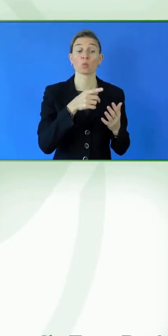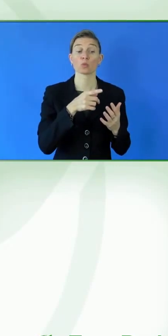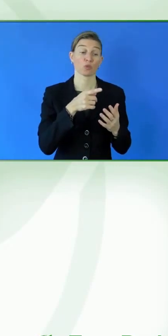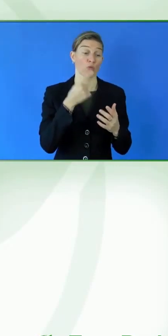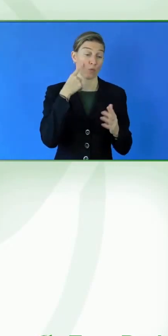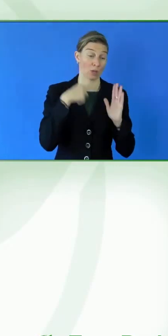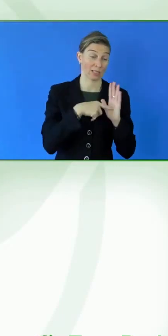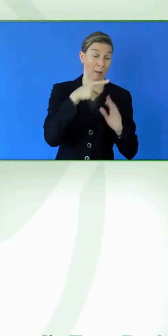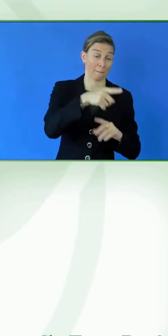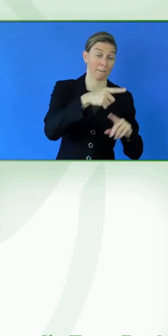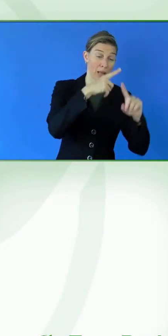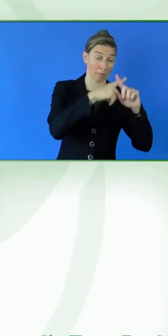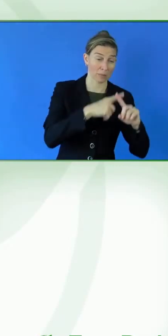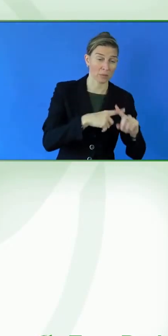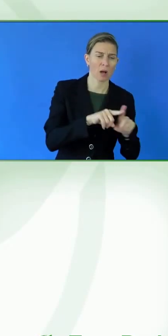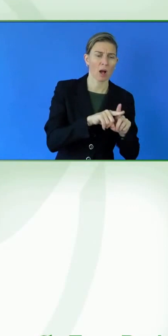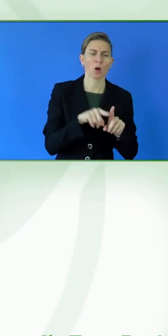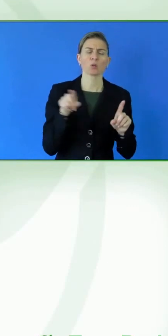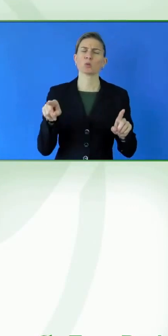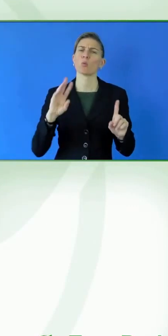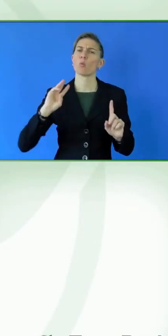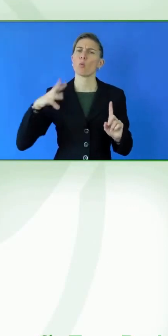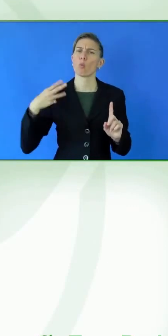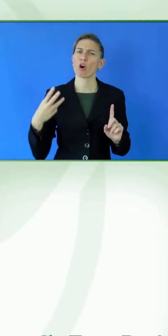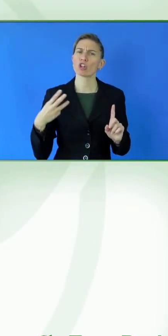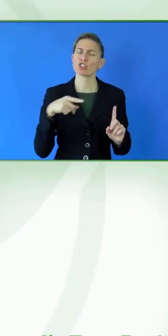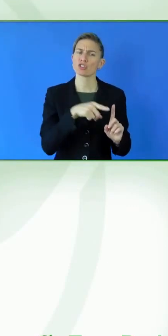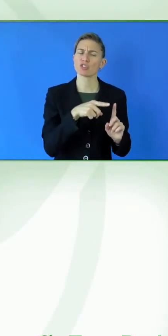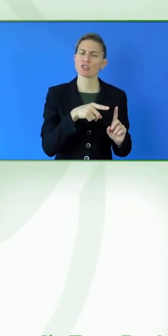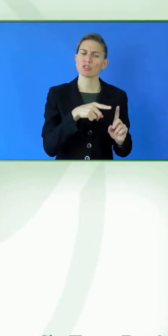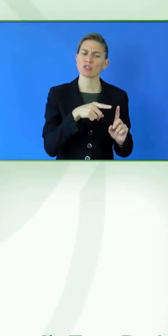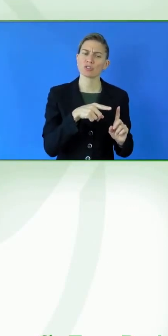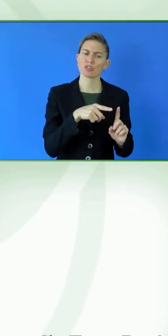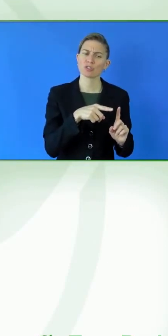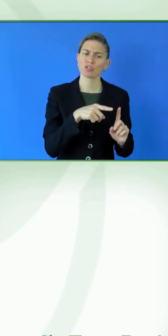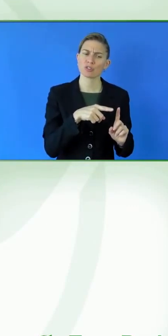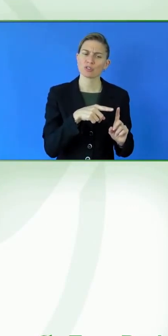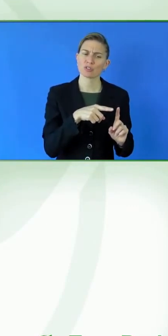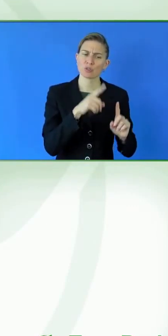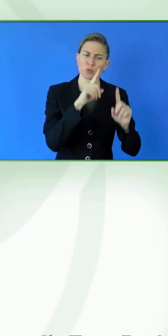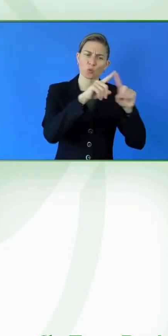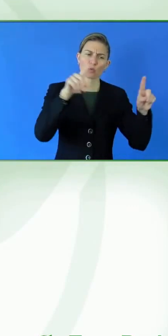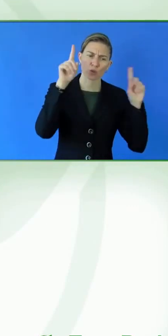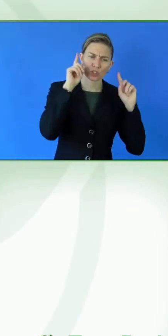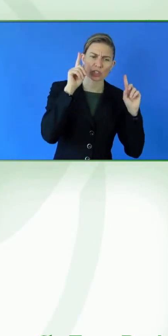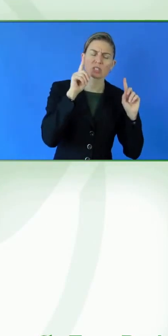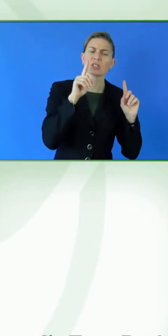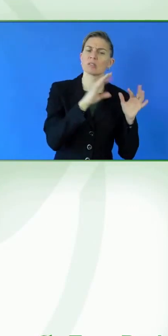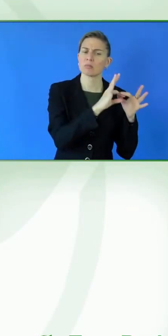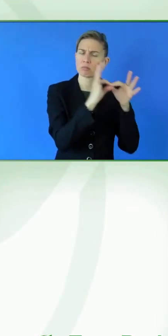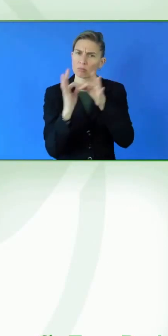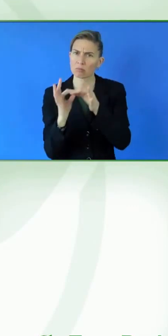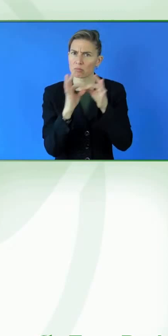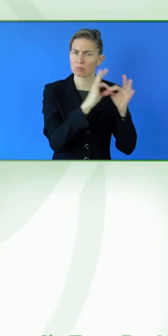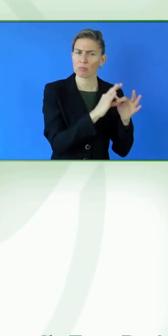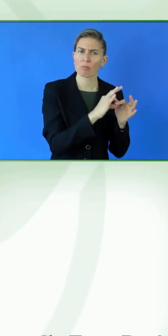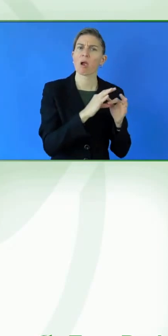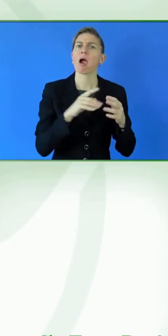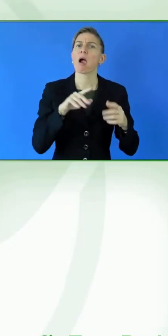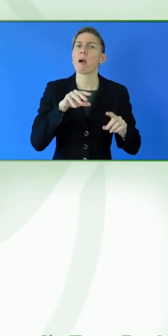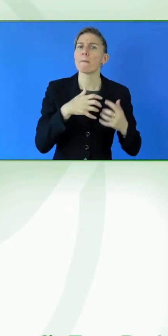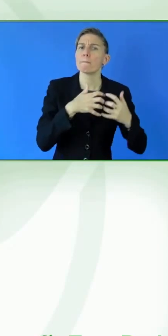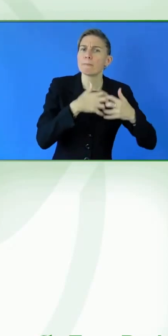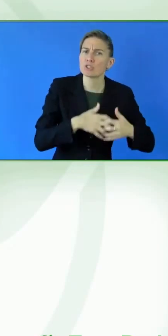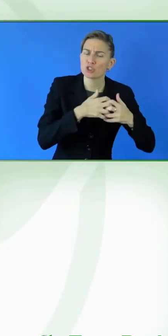Sidewalk, which is working in Amsterdam as well as other cities to use machine learning and artificial intelligence to